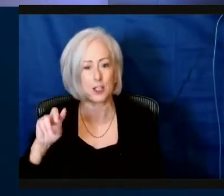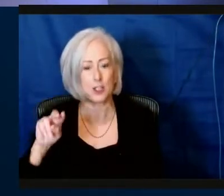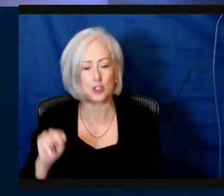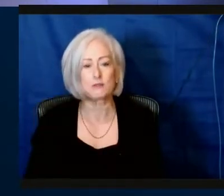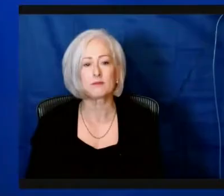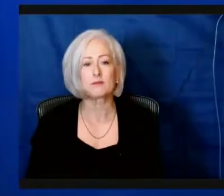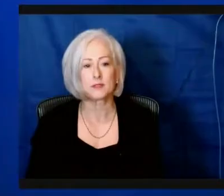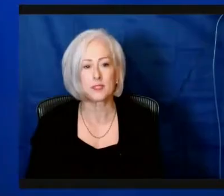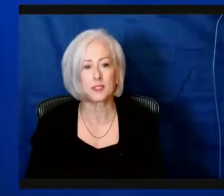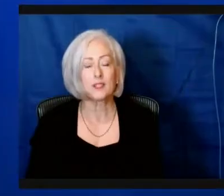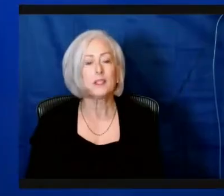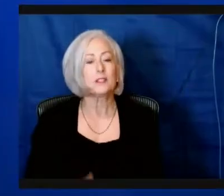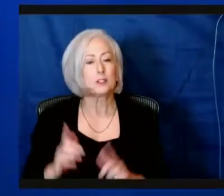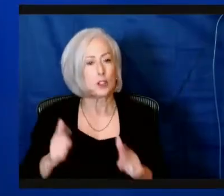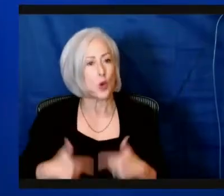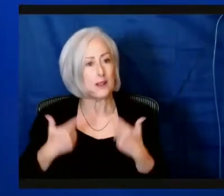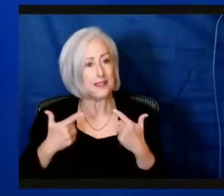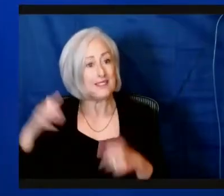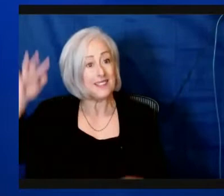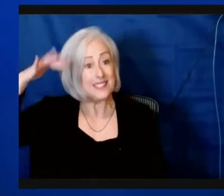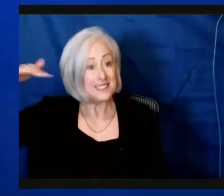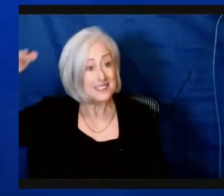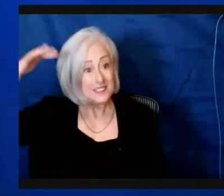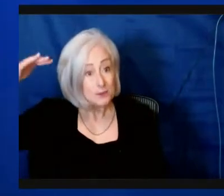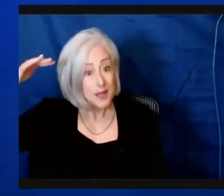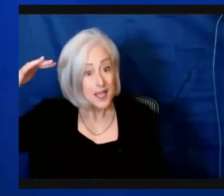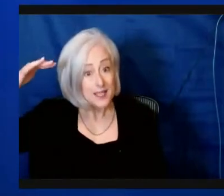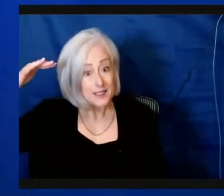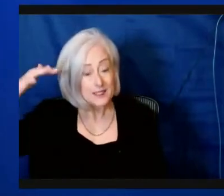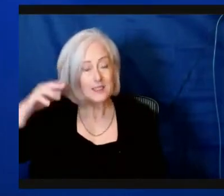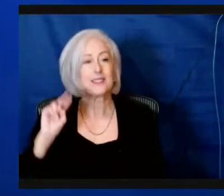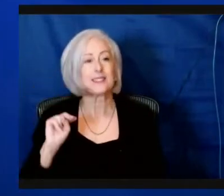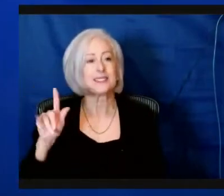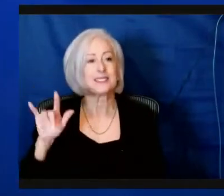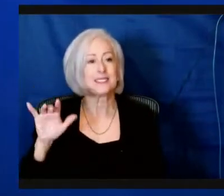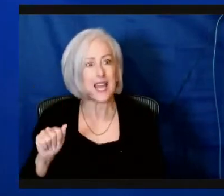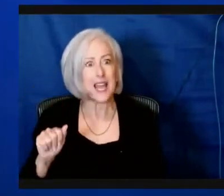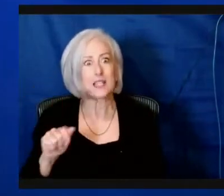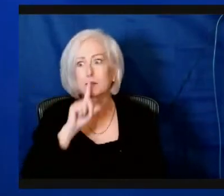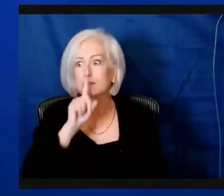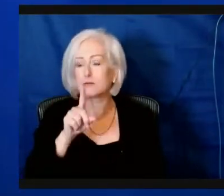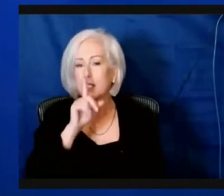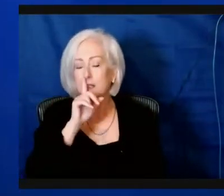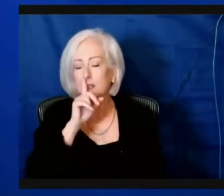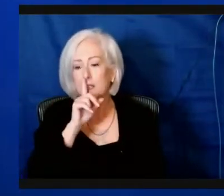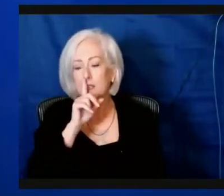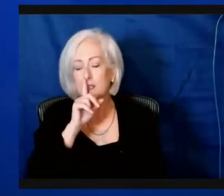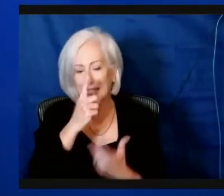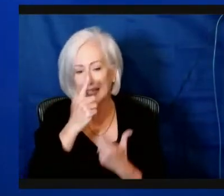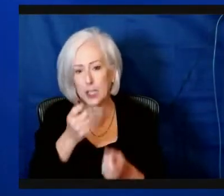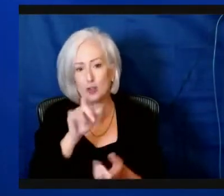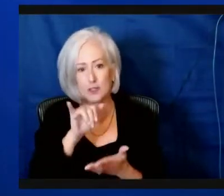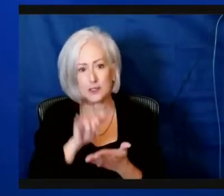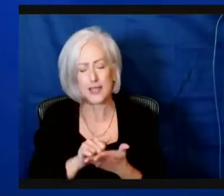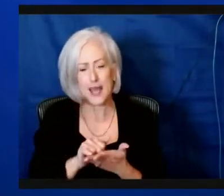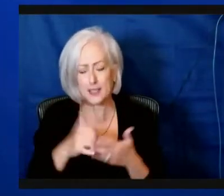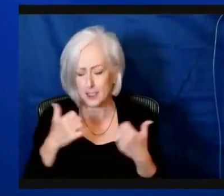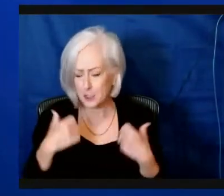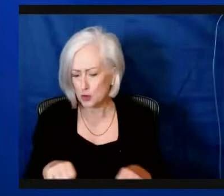a lot of interest by NASA and yours truly, and researchers to determine if humans and animals could